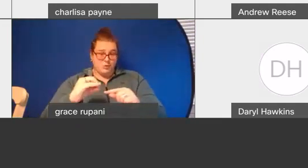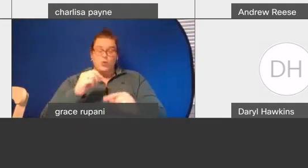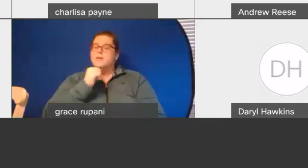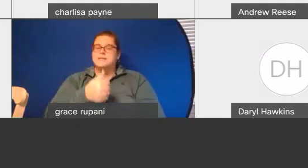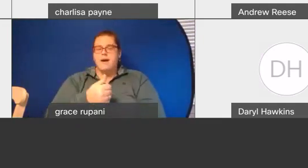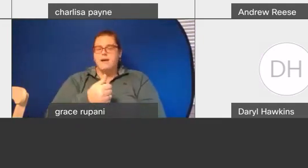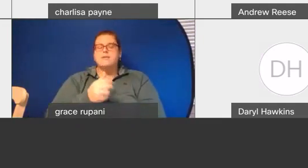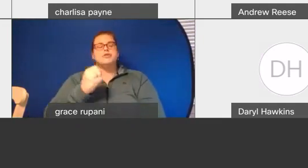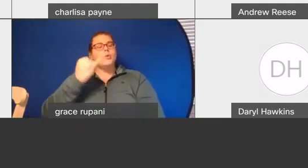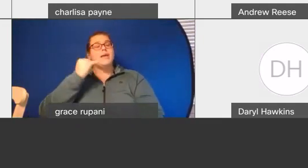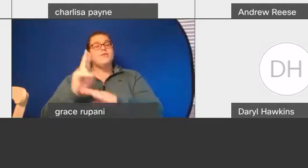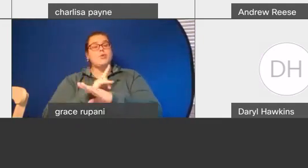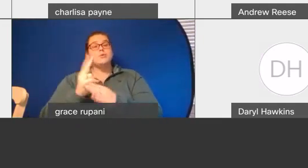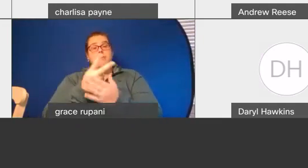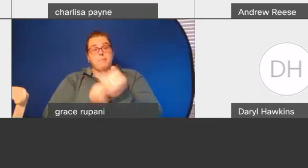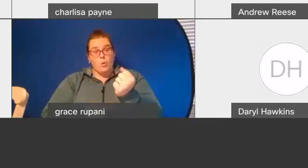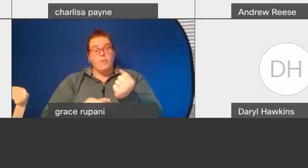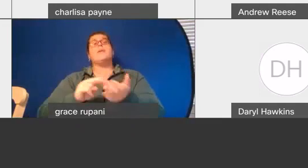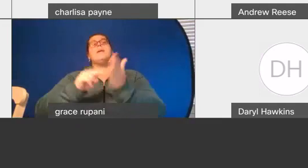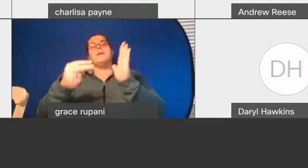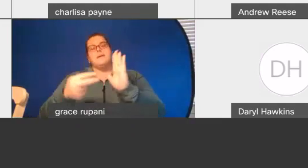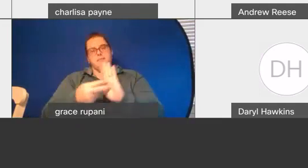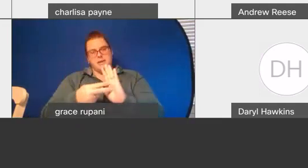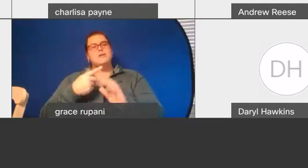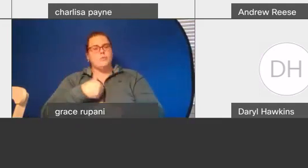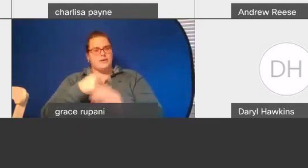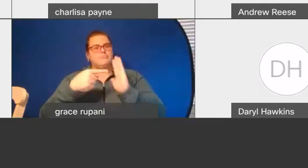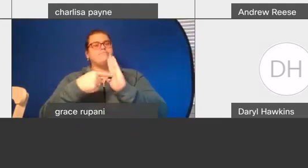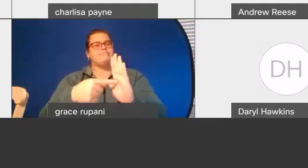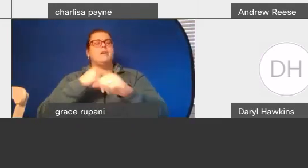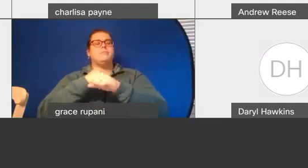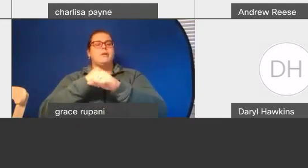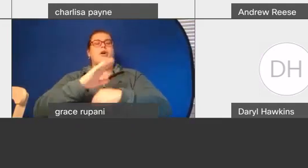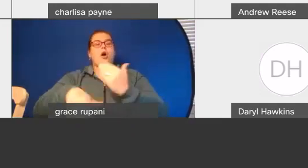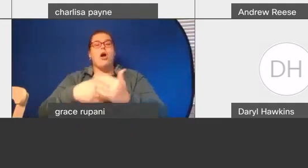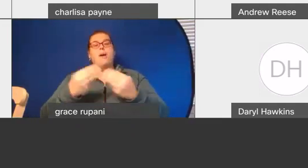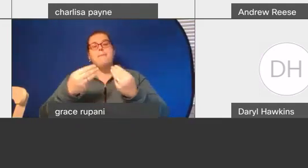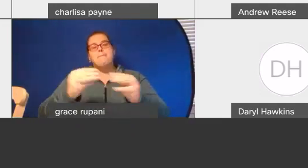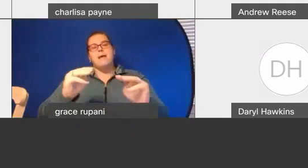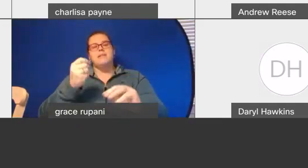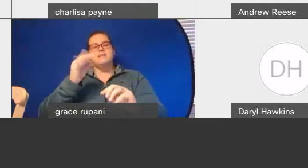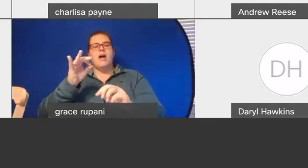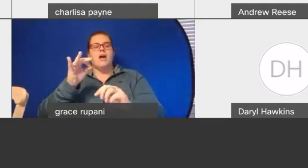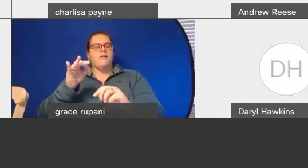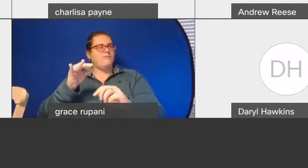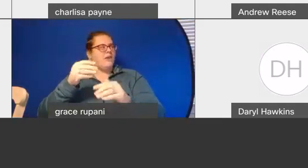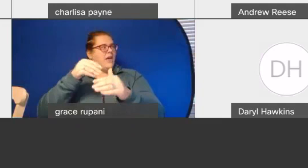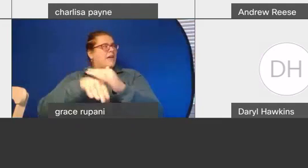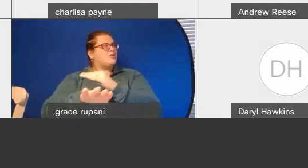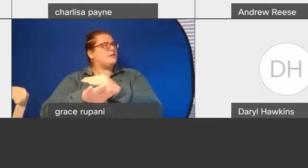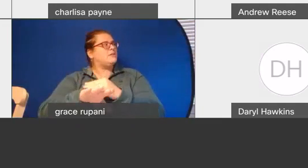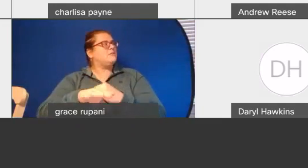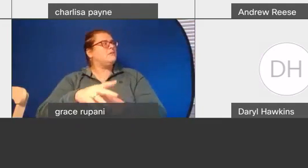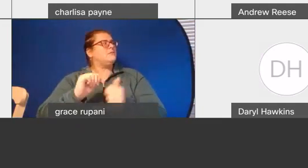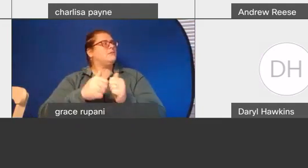things allows us to say, you know, we need to protect all the methods of entry of this virus into a person. And that